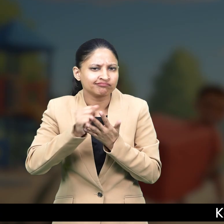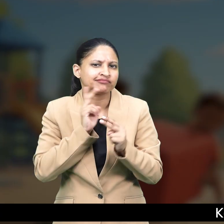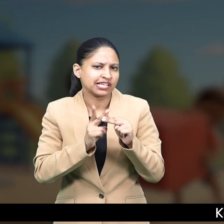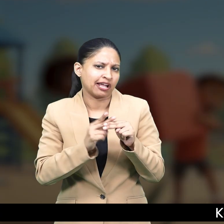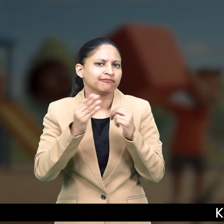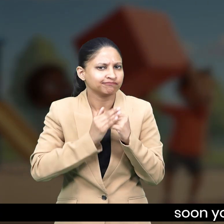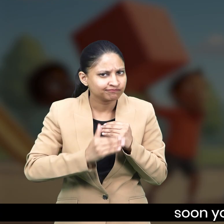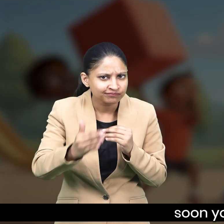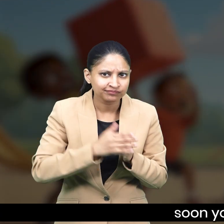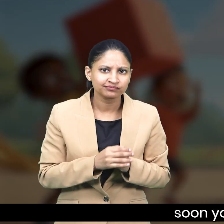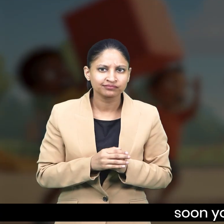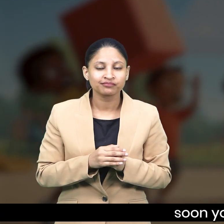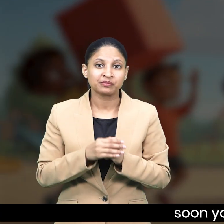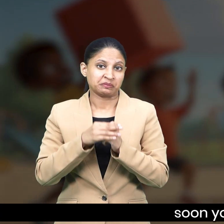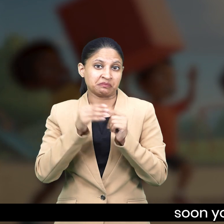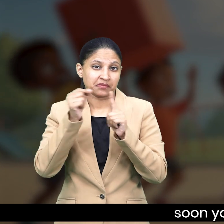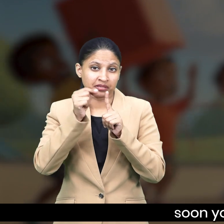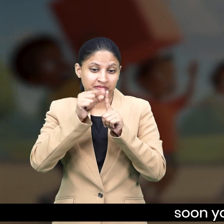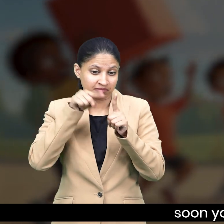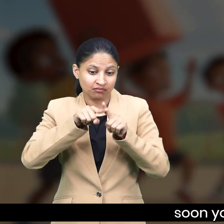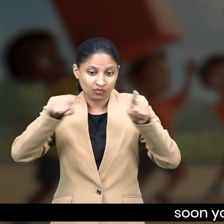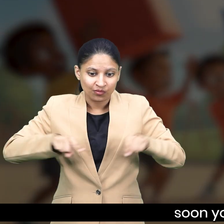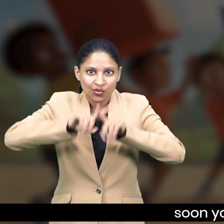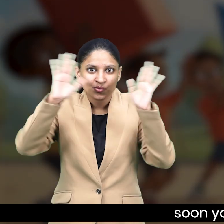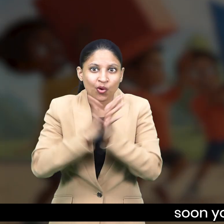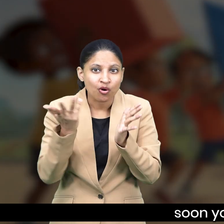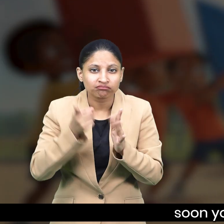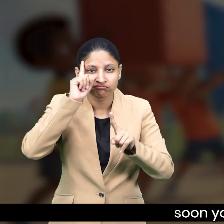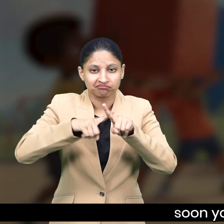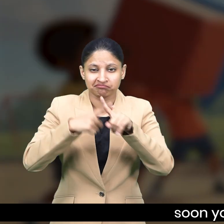Keep practicing, soon you'll be a perimeter